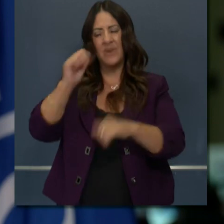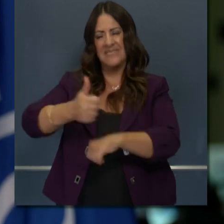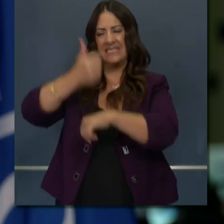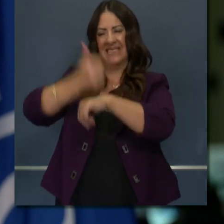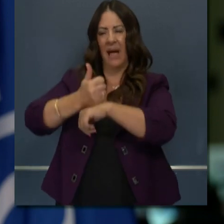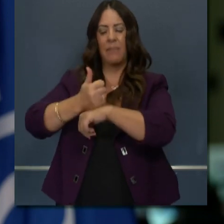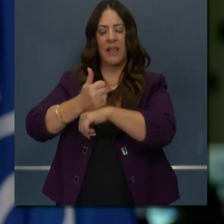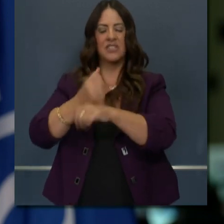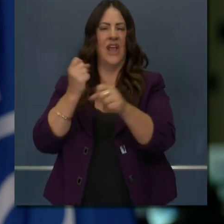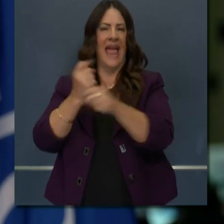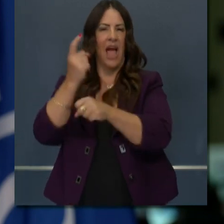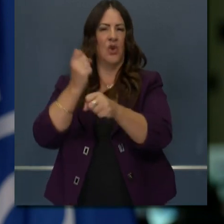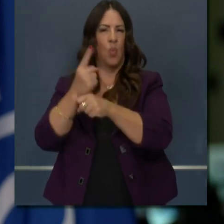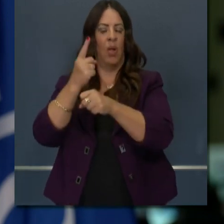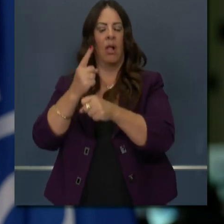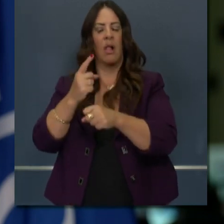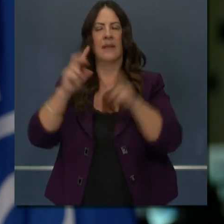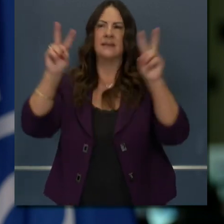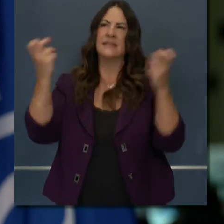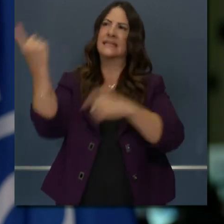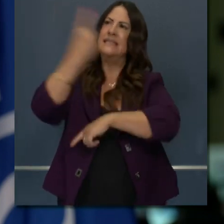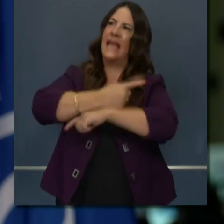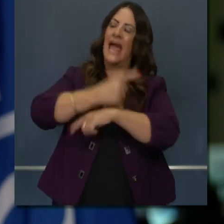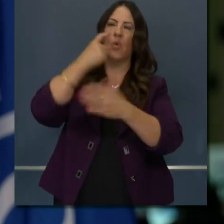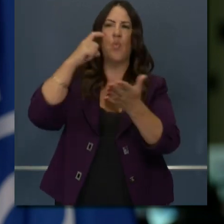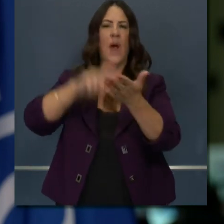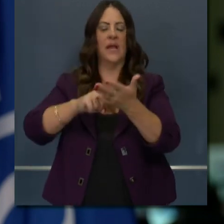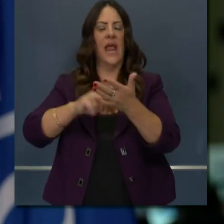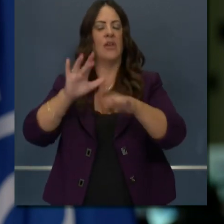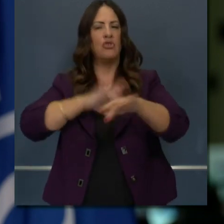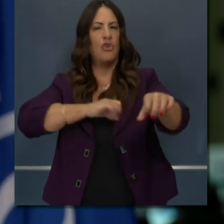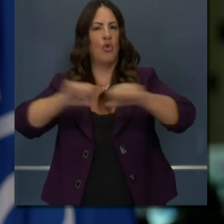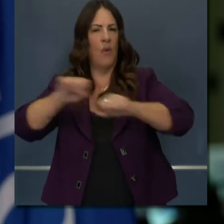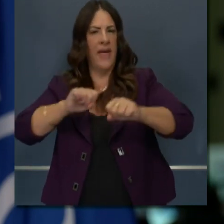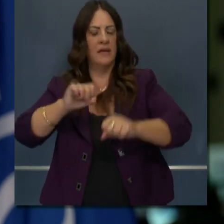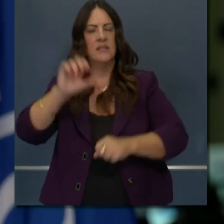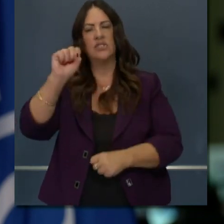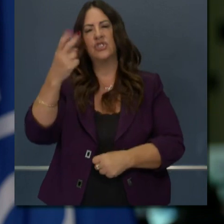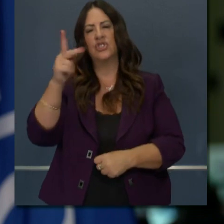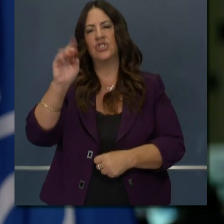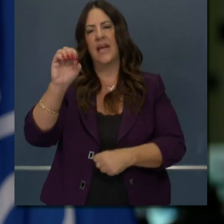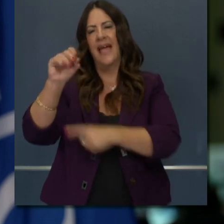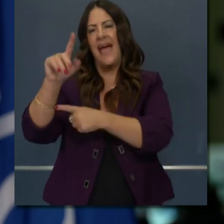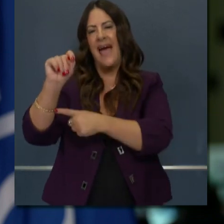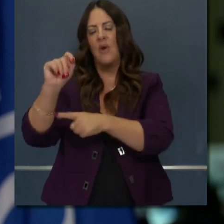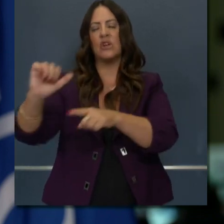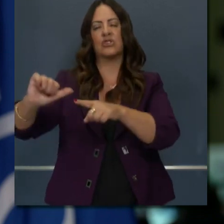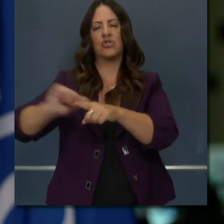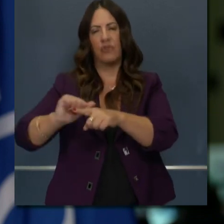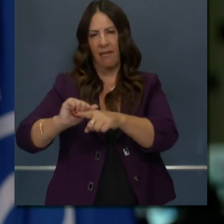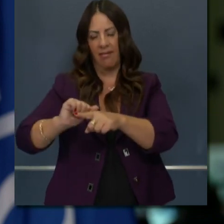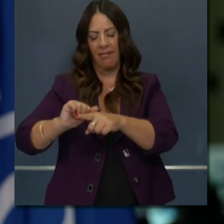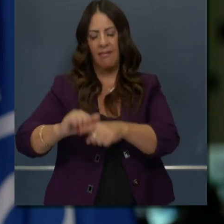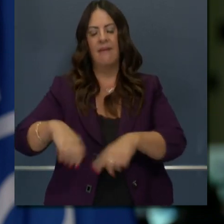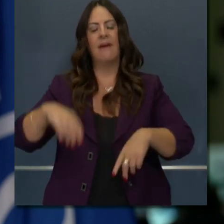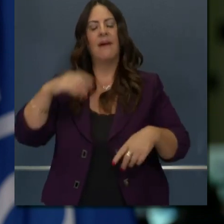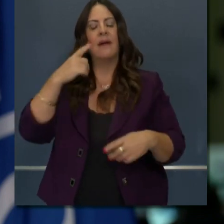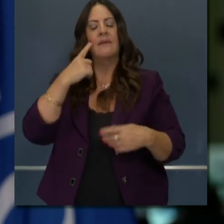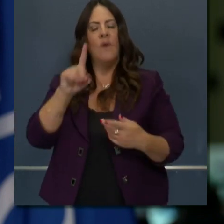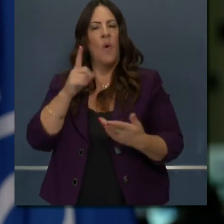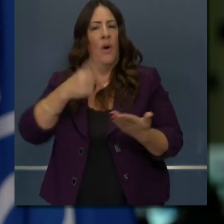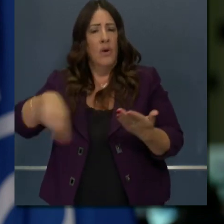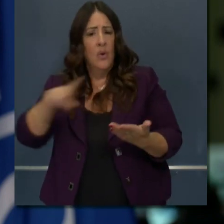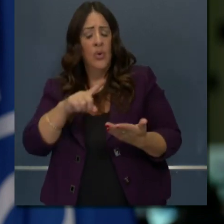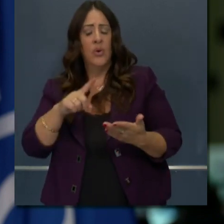a technique to have a simple way, doesn't take a lot of time. It really is something that anyone can do. And also